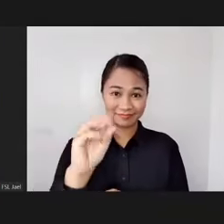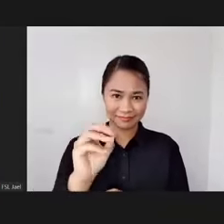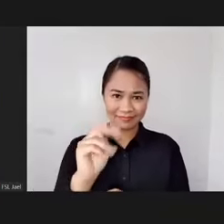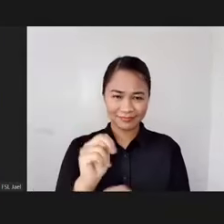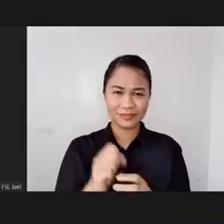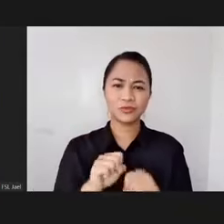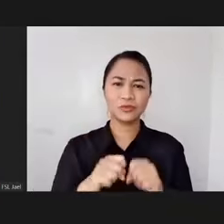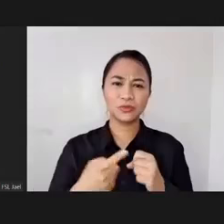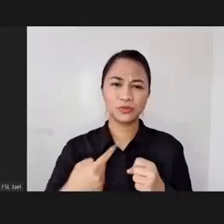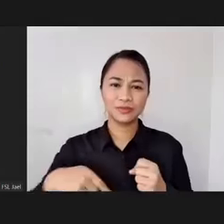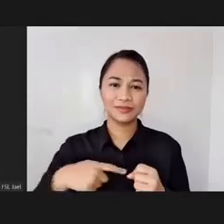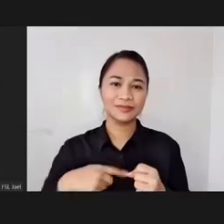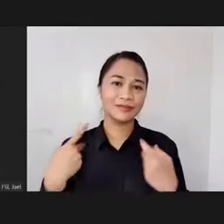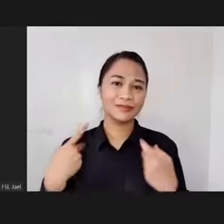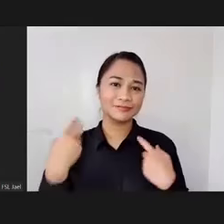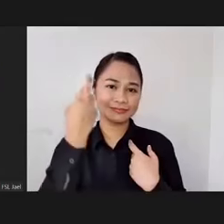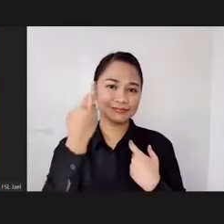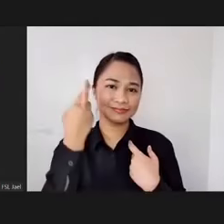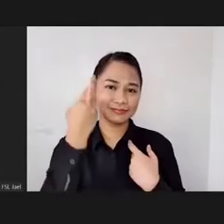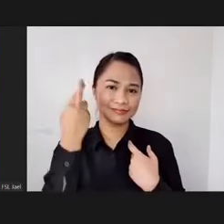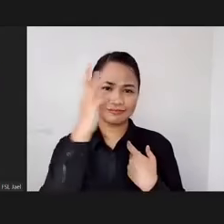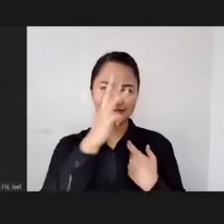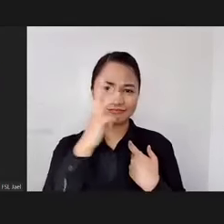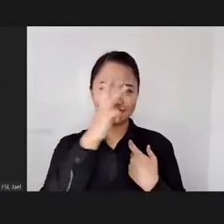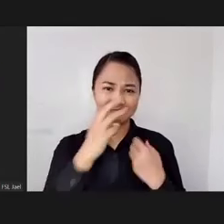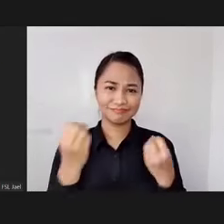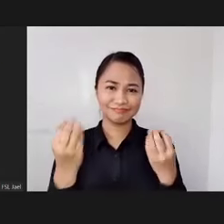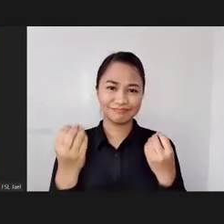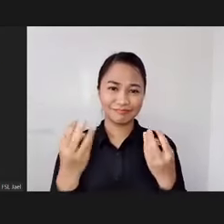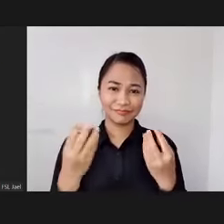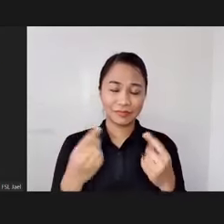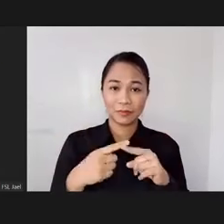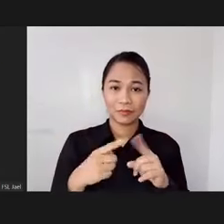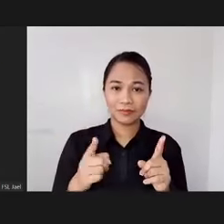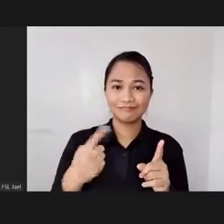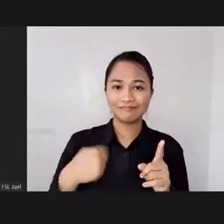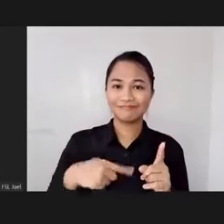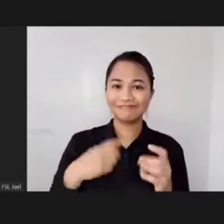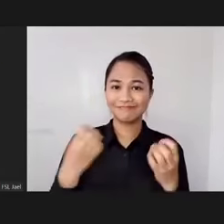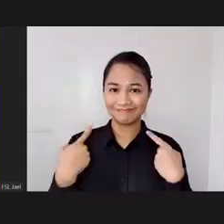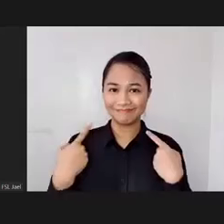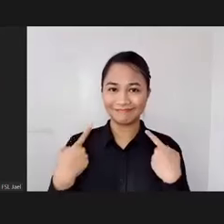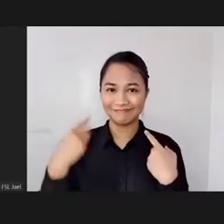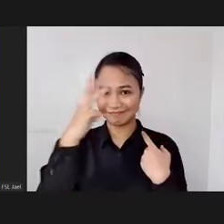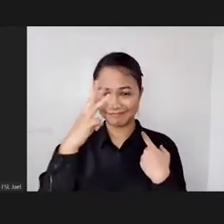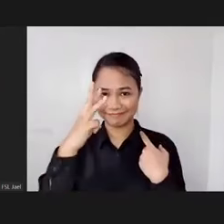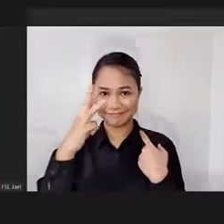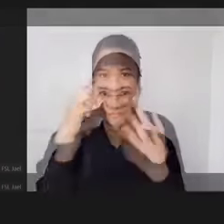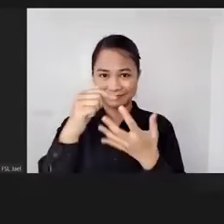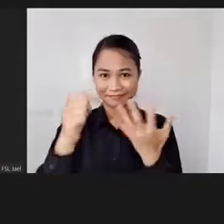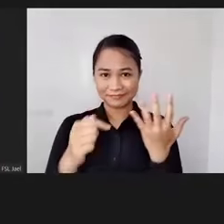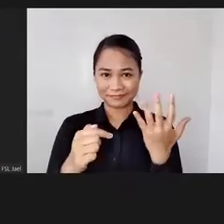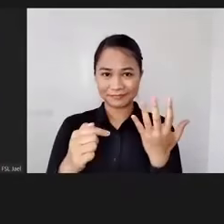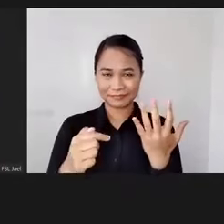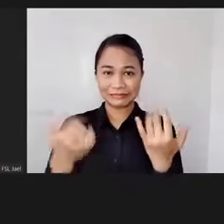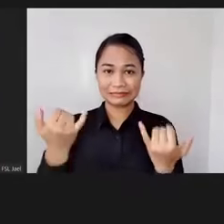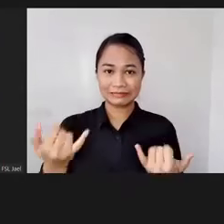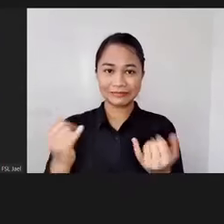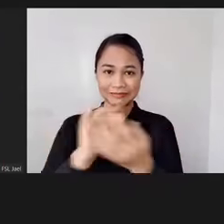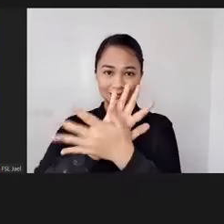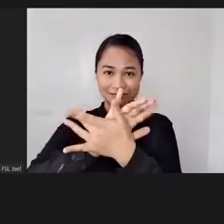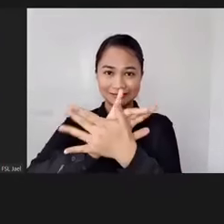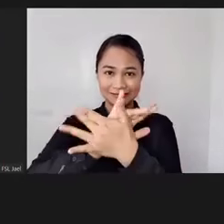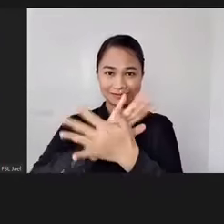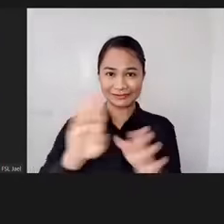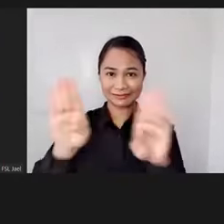treat this lockdown as an opportunity to reset our relationship with the environment. As our panelists pointed out, this is the time to rethink